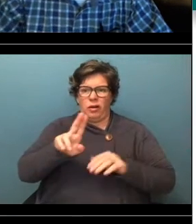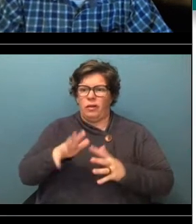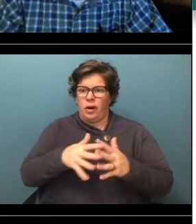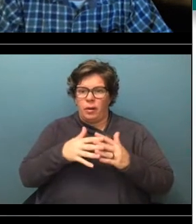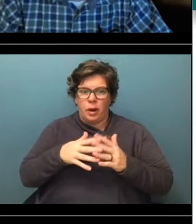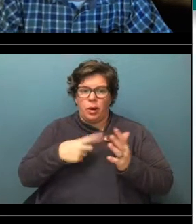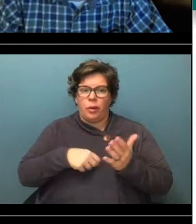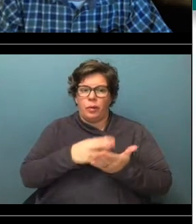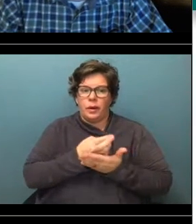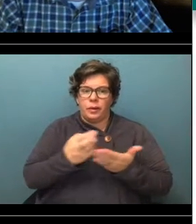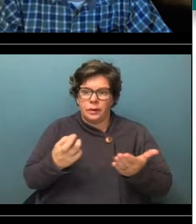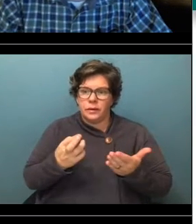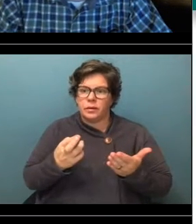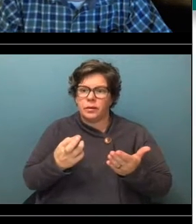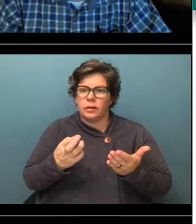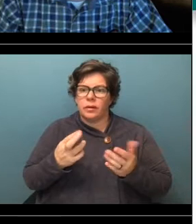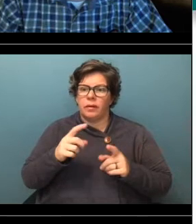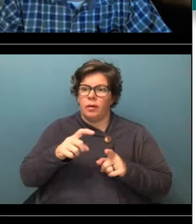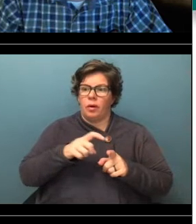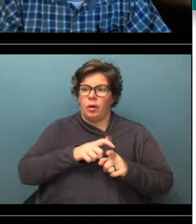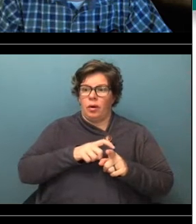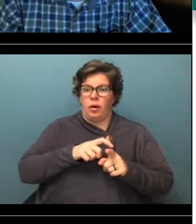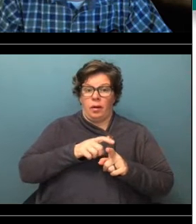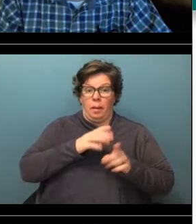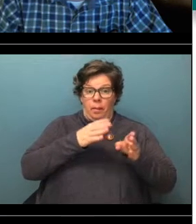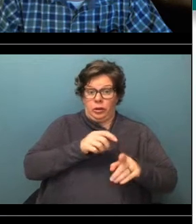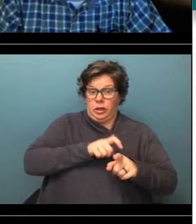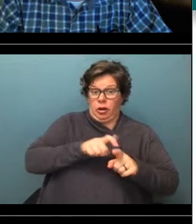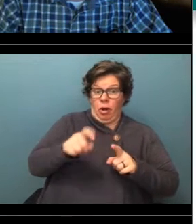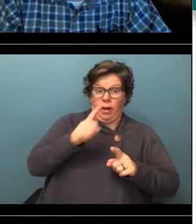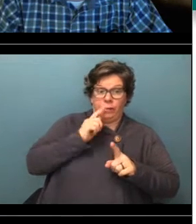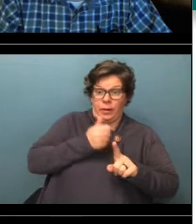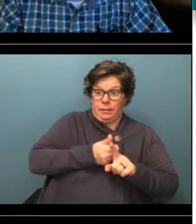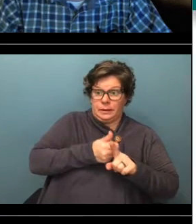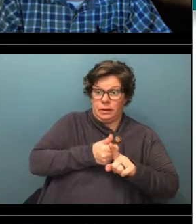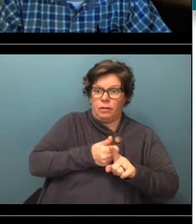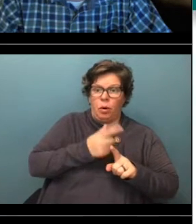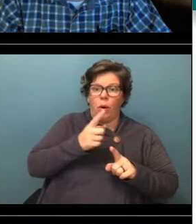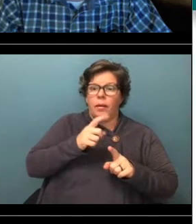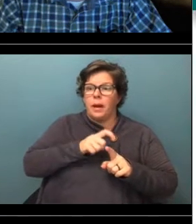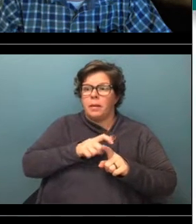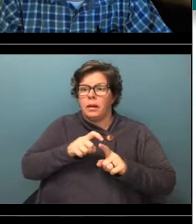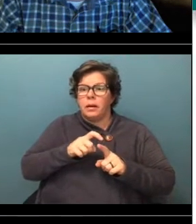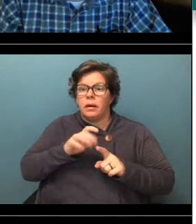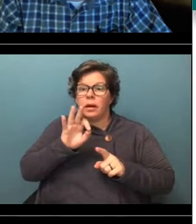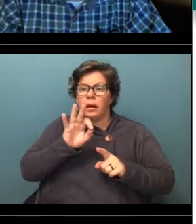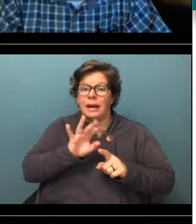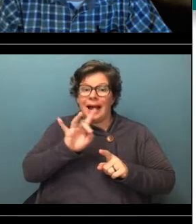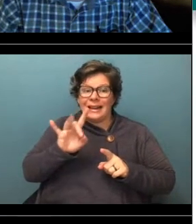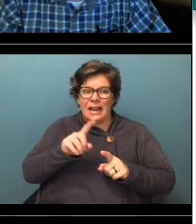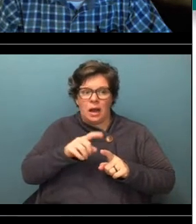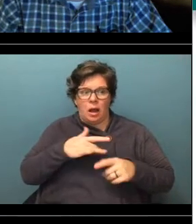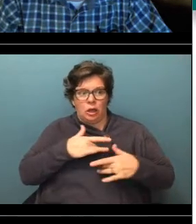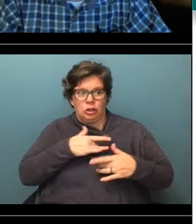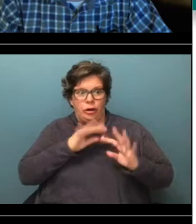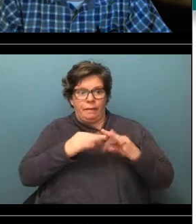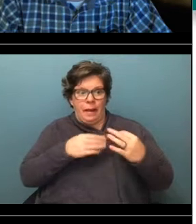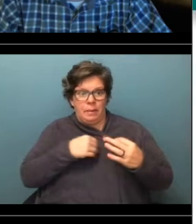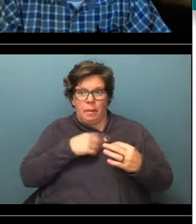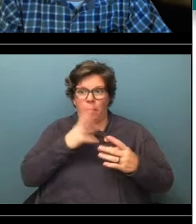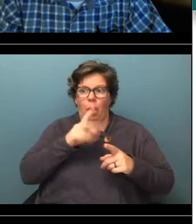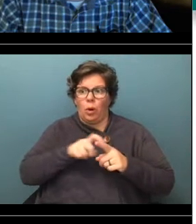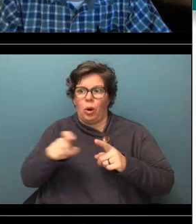resource for a person calling on their own behalf, as well as a person who may want to call for a loved one. And we get a